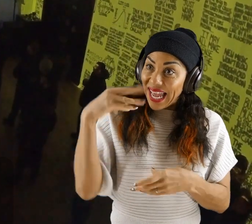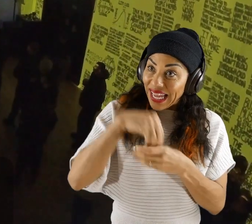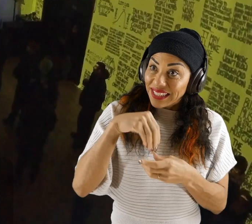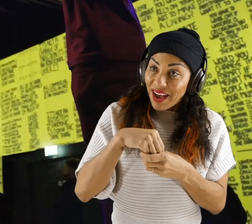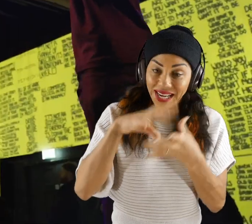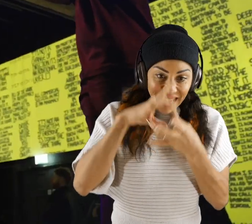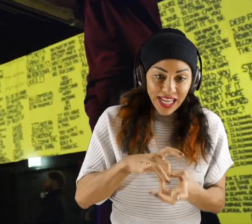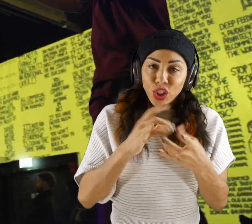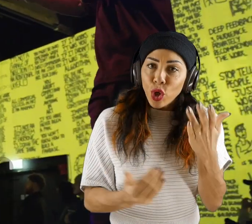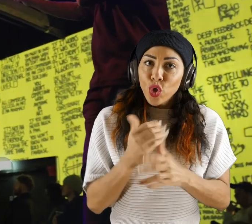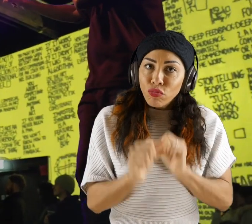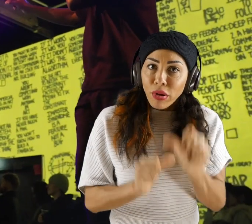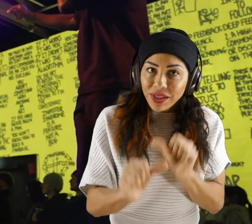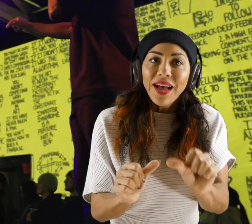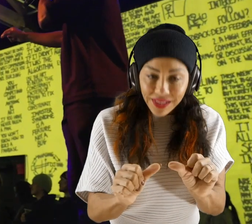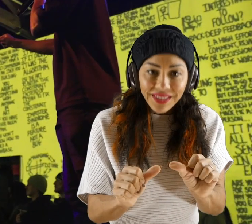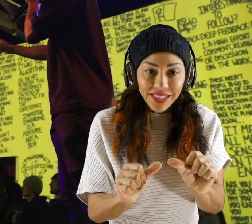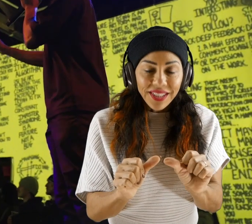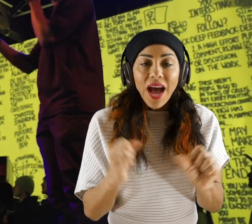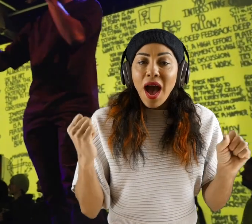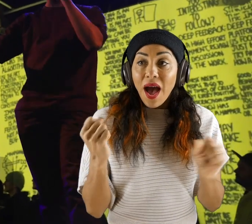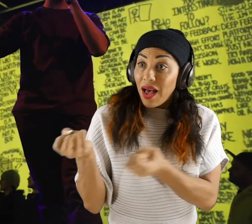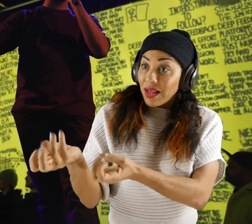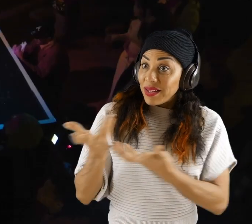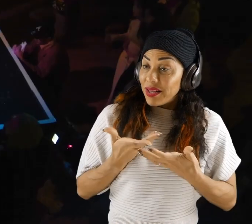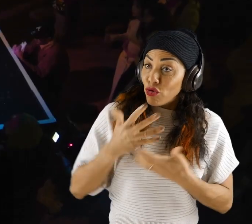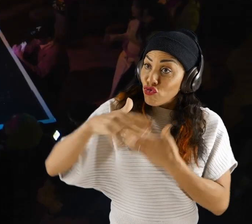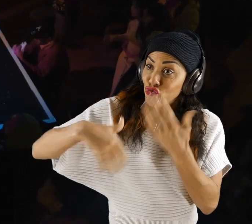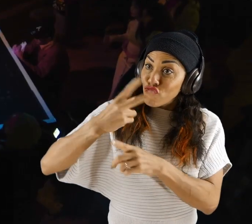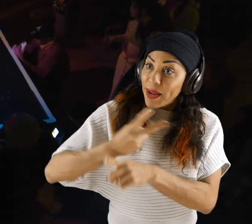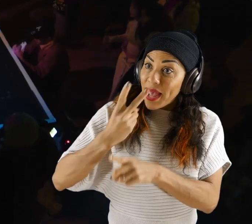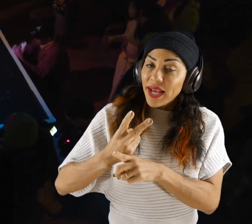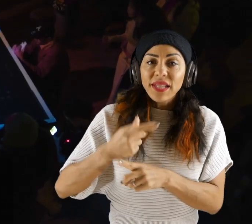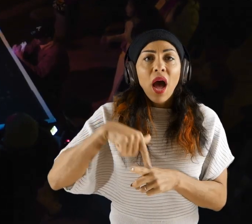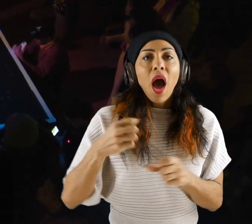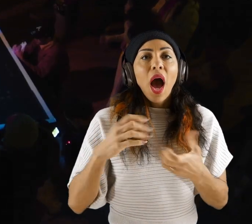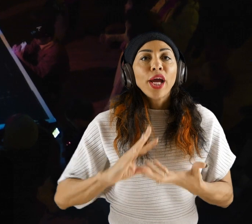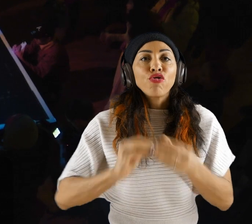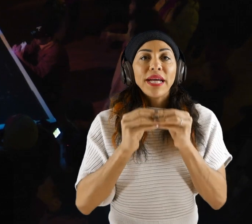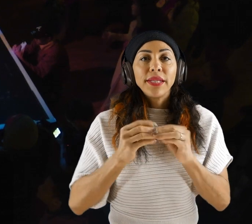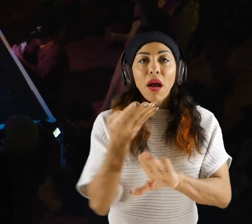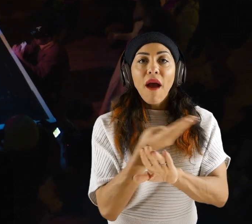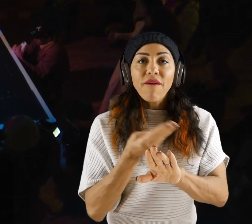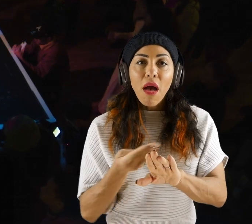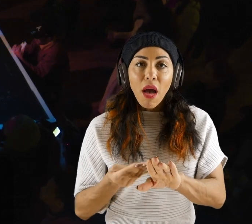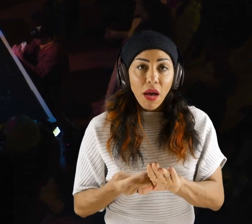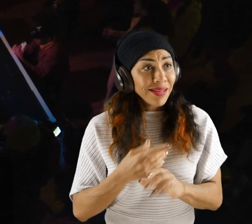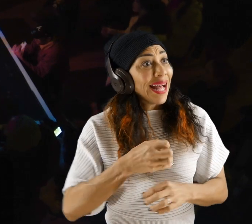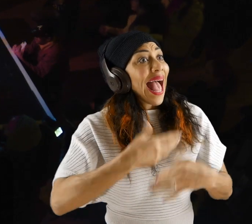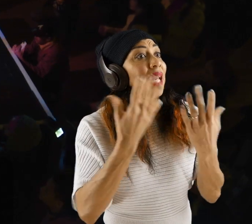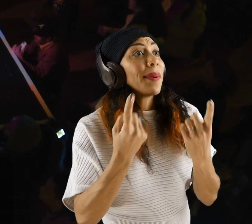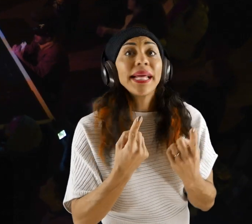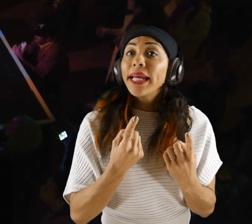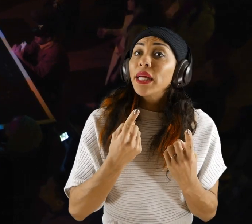a cover for every person that did a remix. Did anyone remix the thing that's here today? No? Okay, that's